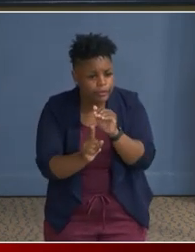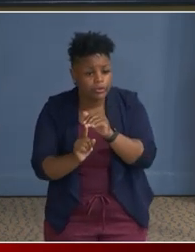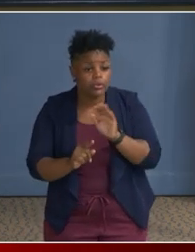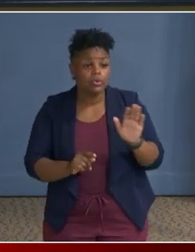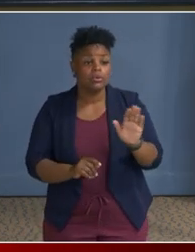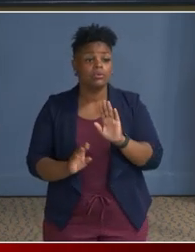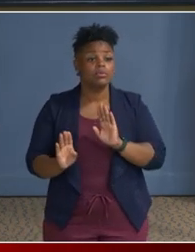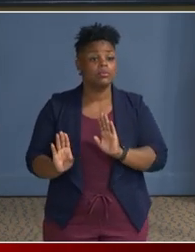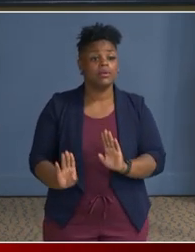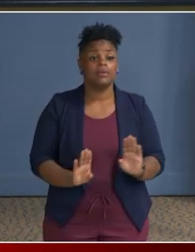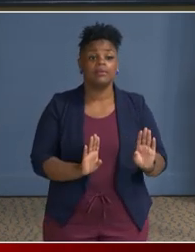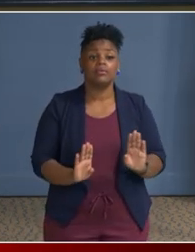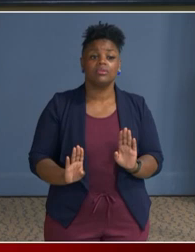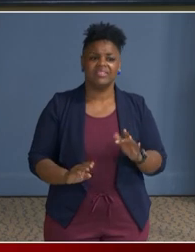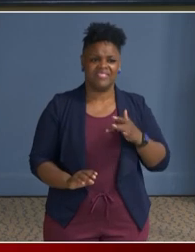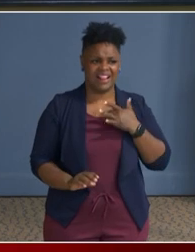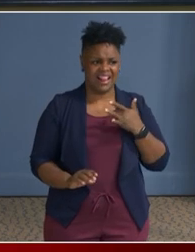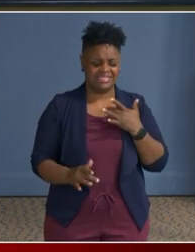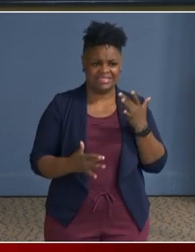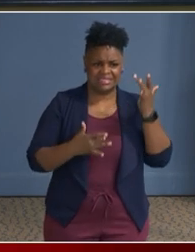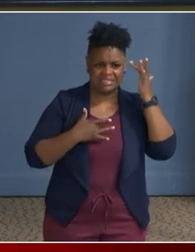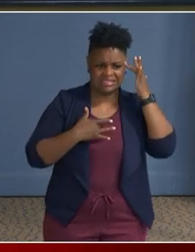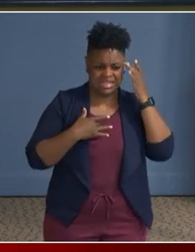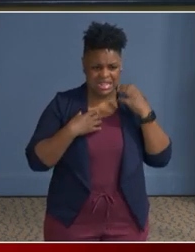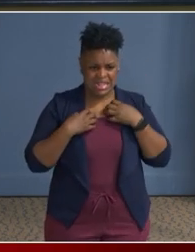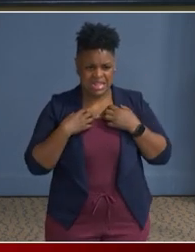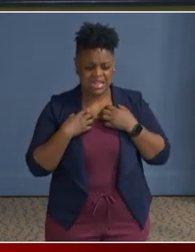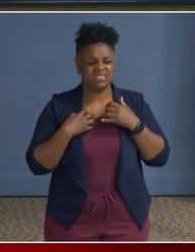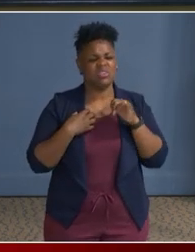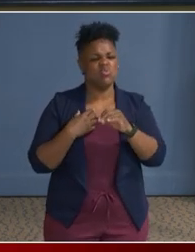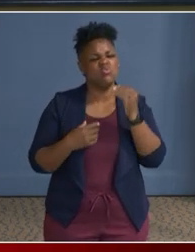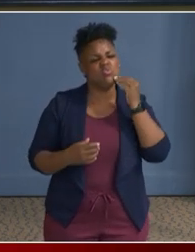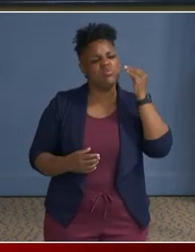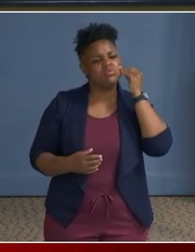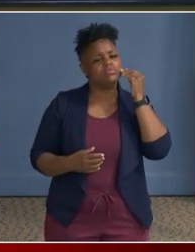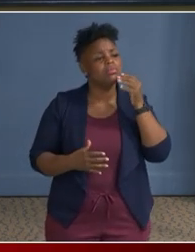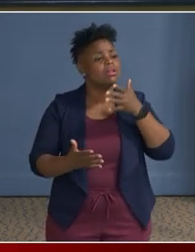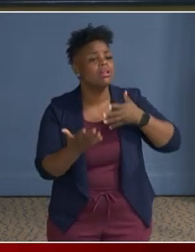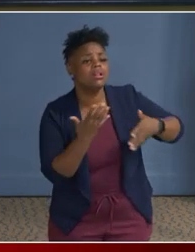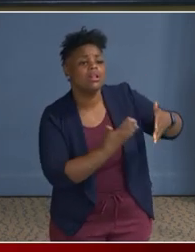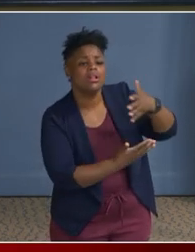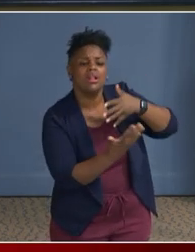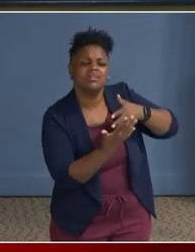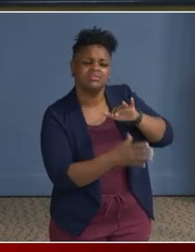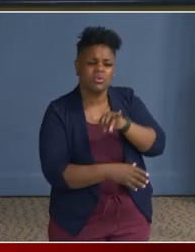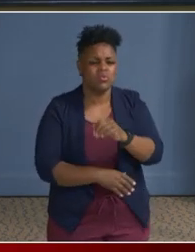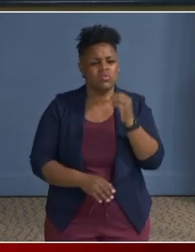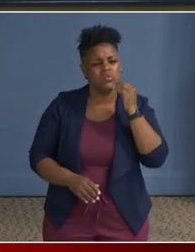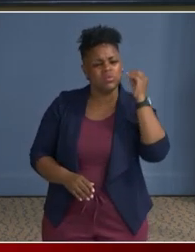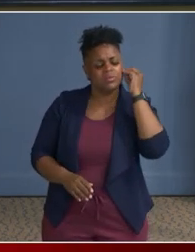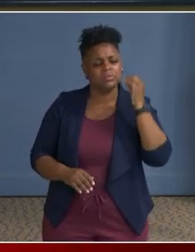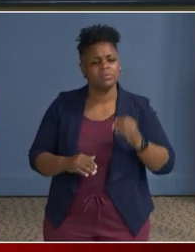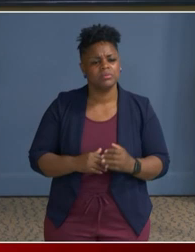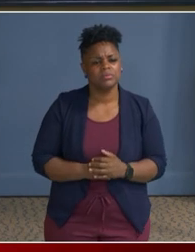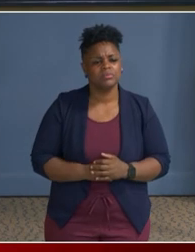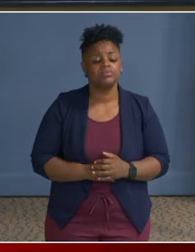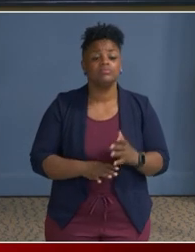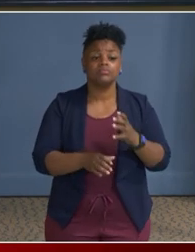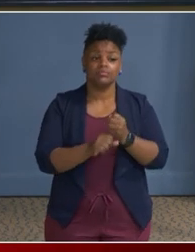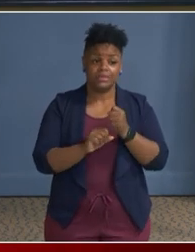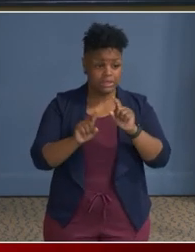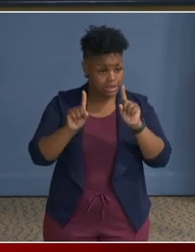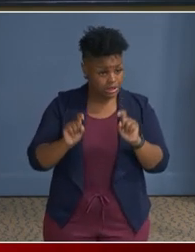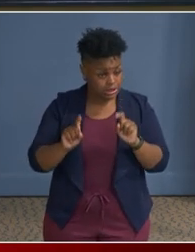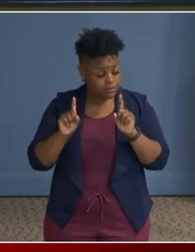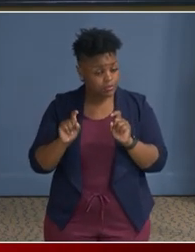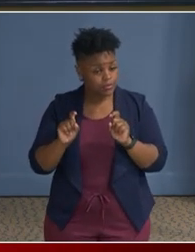behavior. If you're feeling sick, obviously stay home. Don't go around anybody, and get tested and isolate until